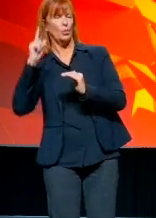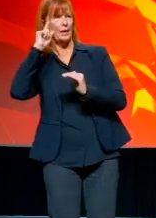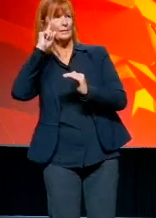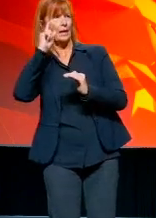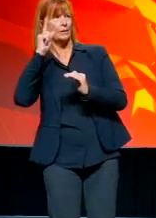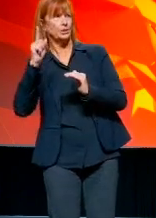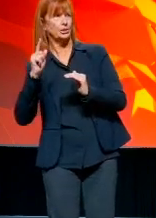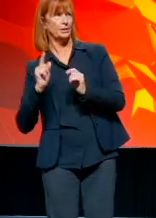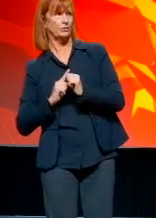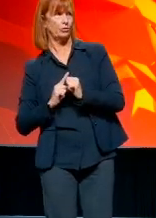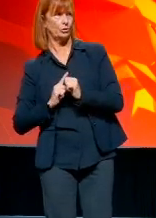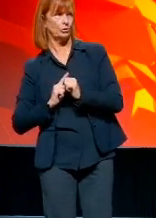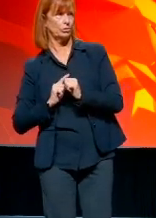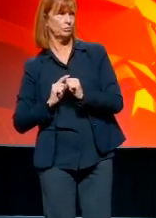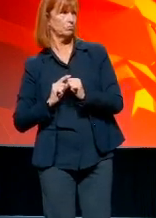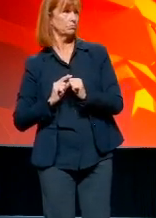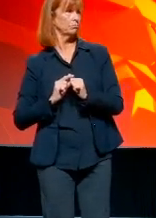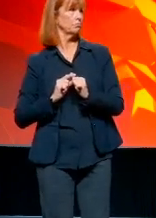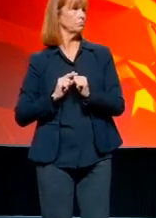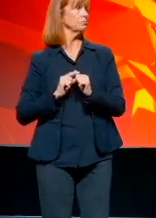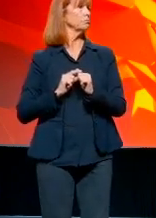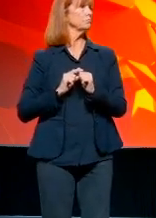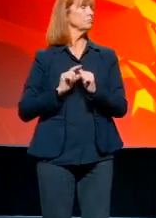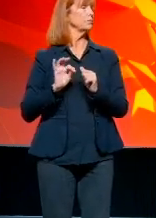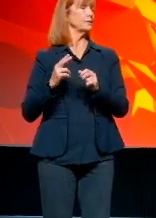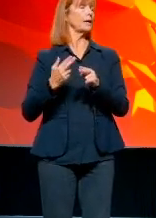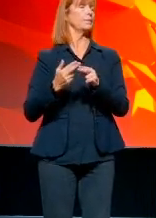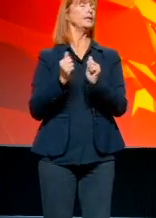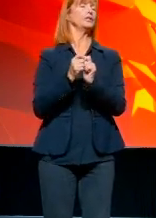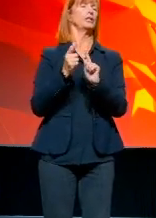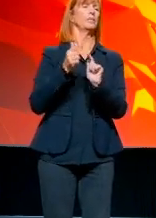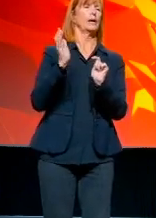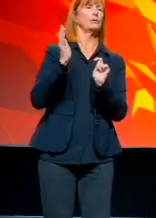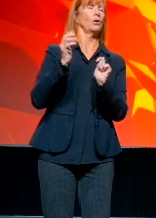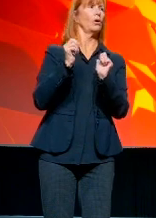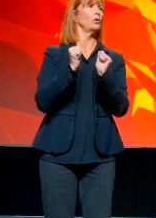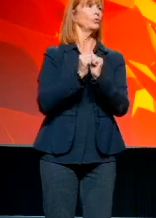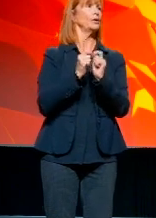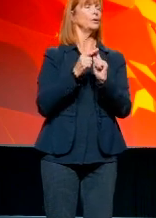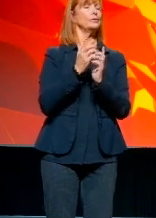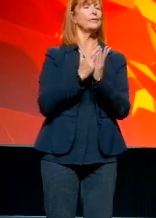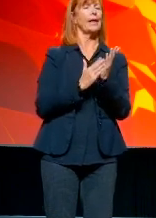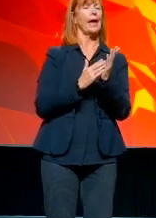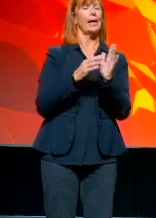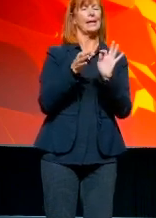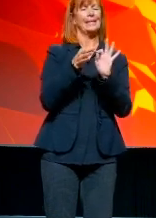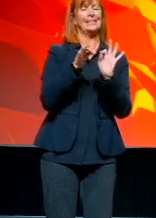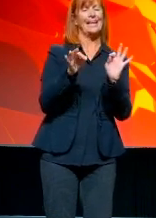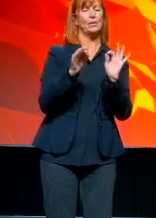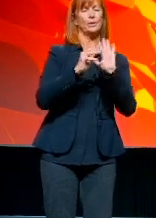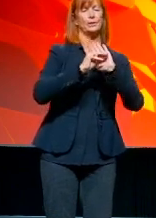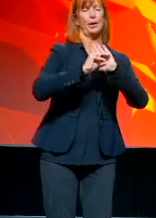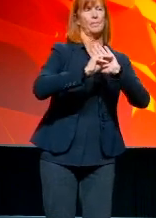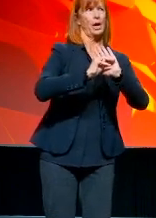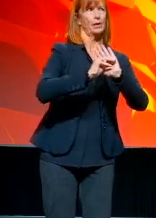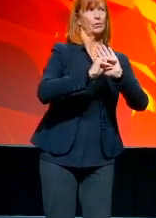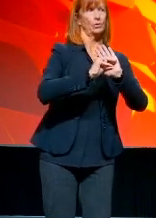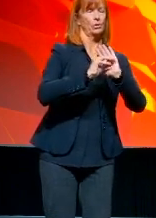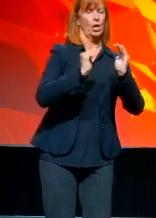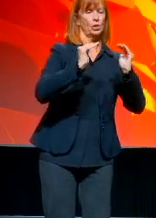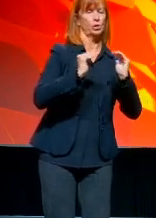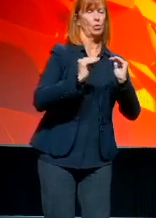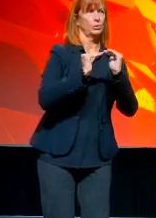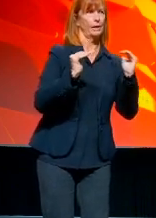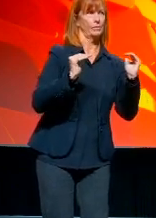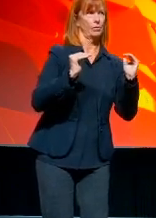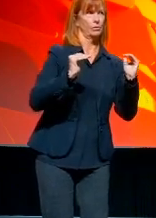aspects, because like I mentioned, like so in my talk that we use like a vision language model as a cognitive layers, and then at the low level you also need